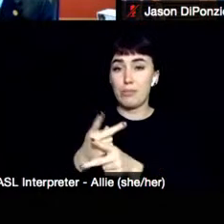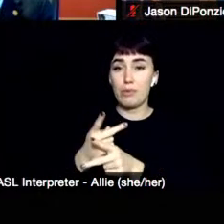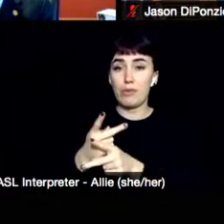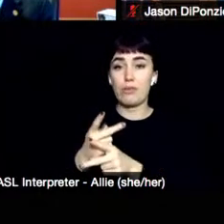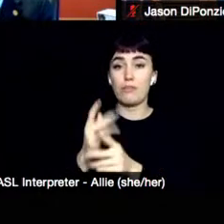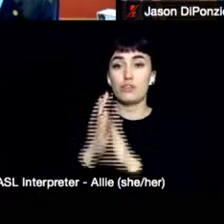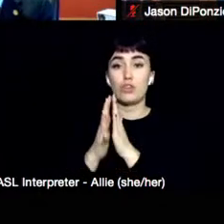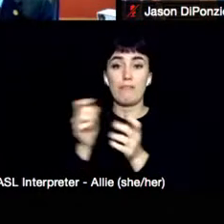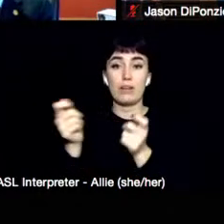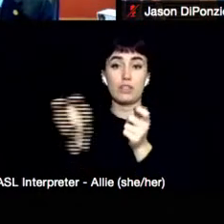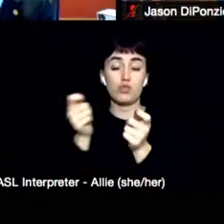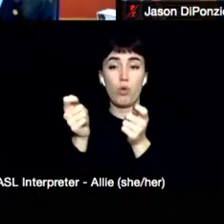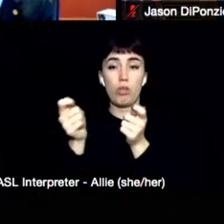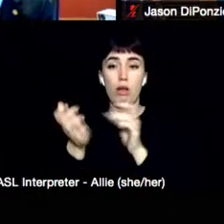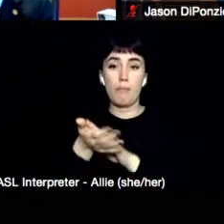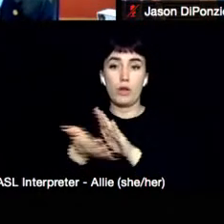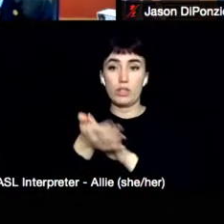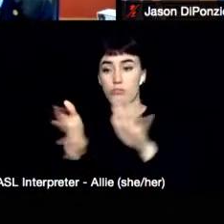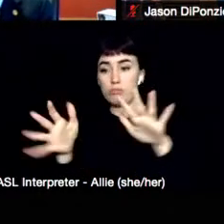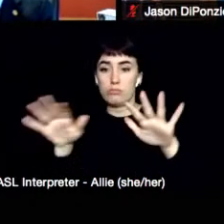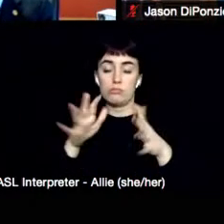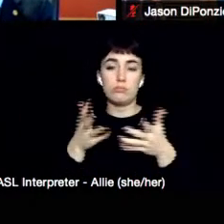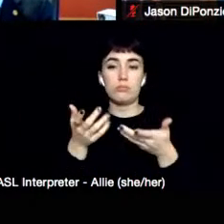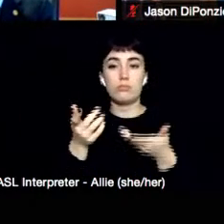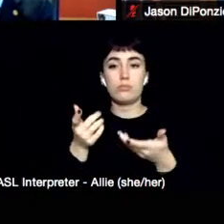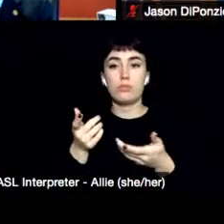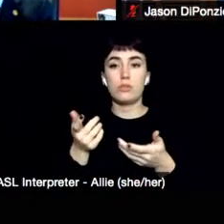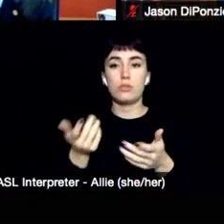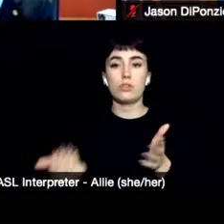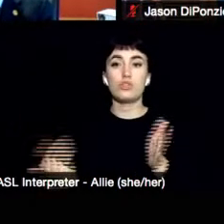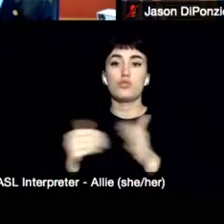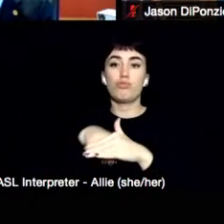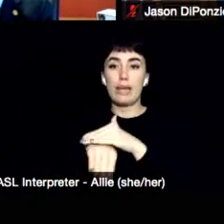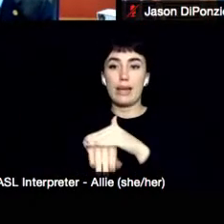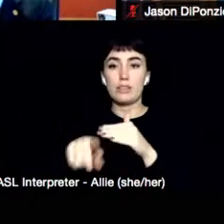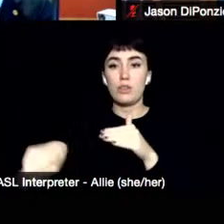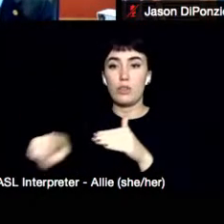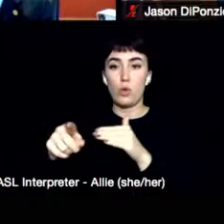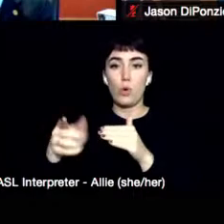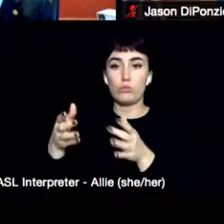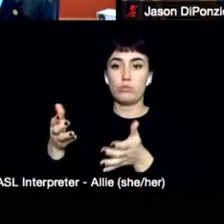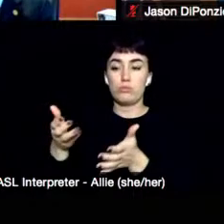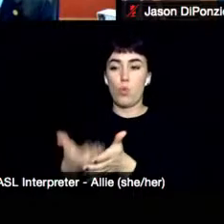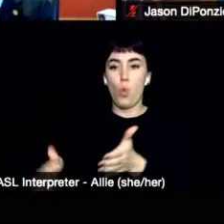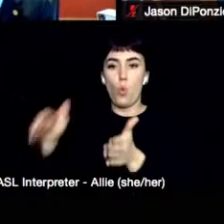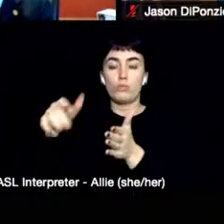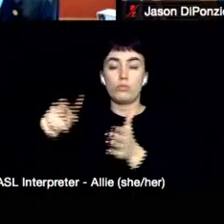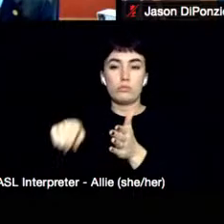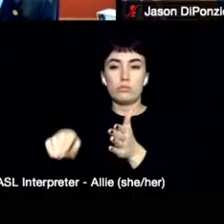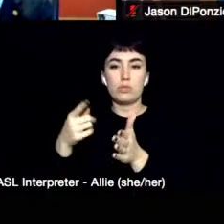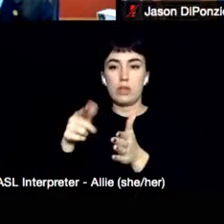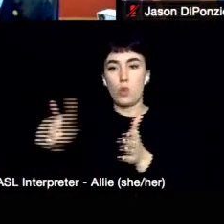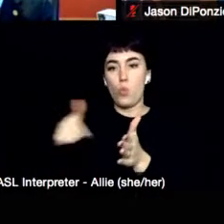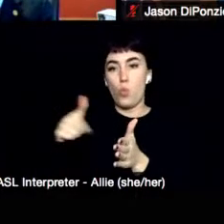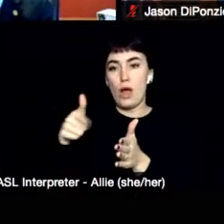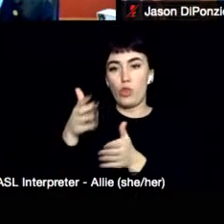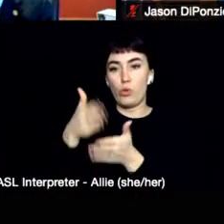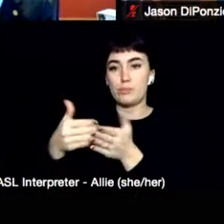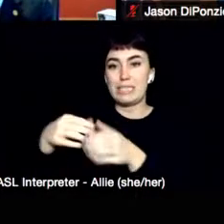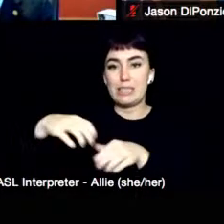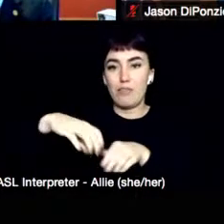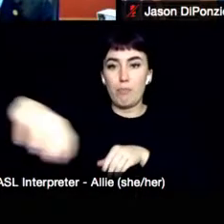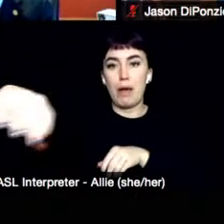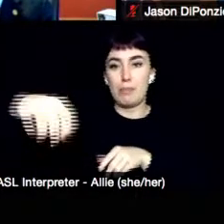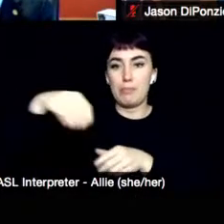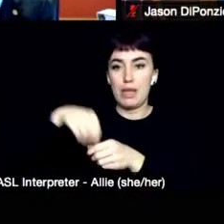control operation to re-access those holes and weld those pieces of pipe into